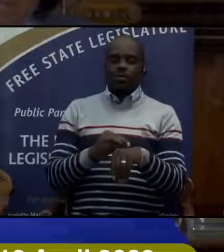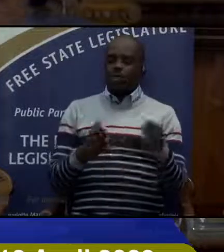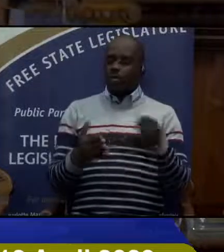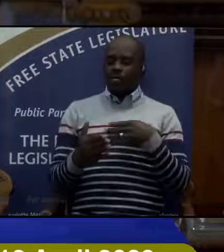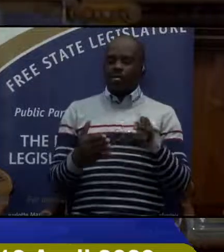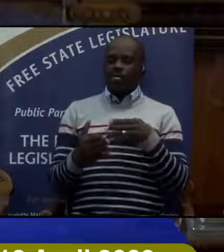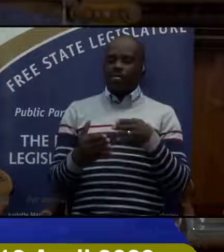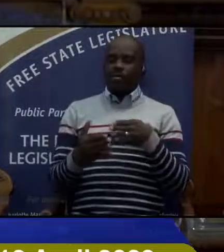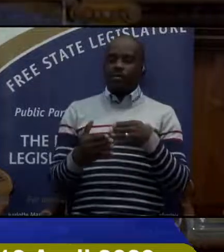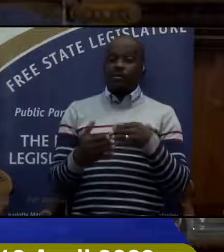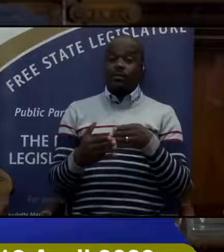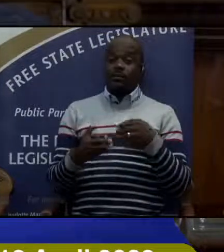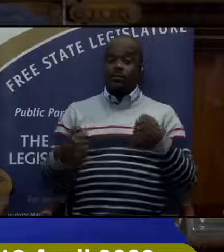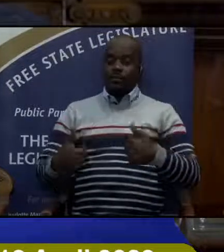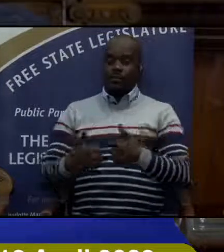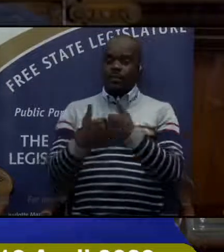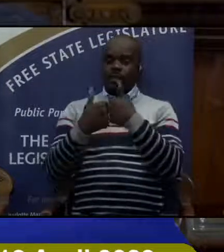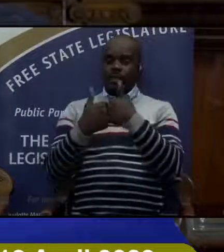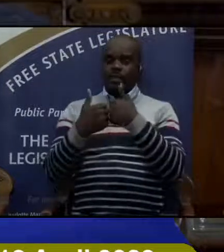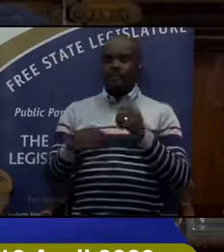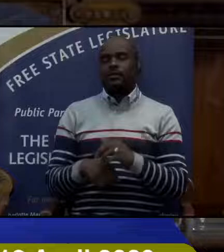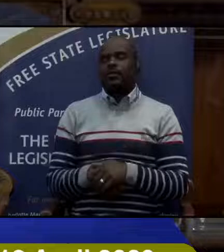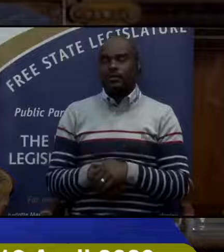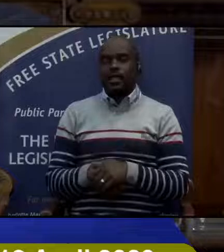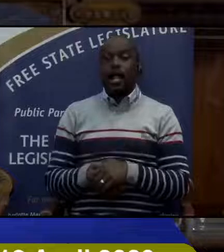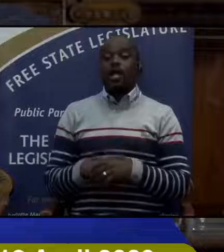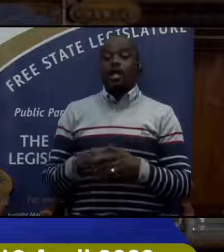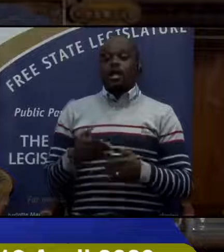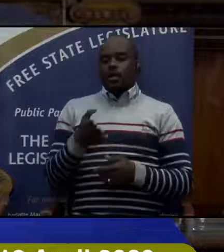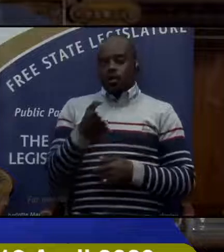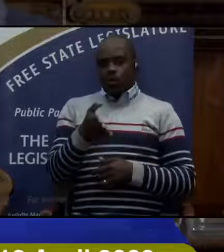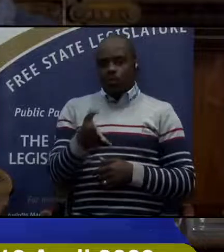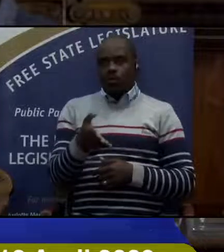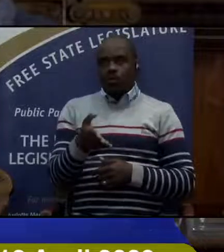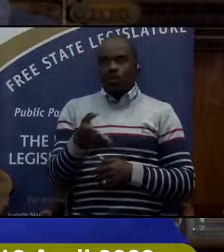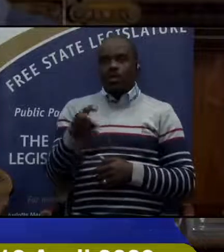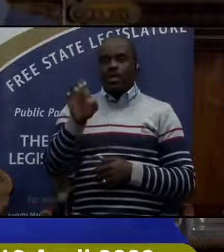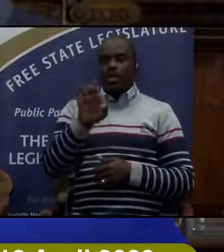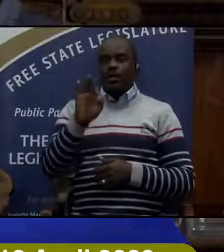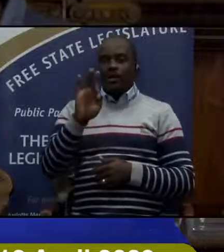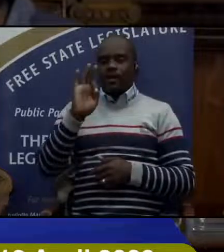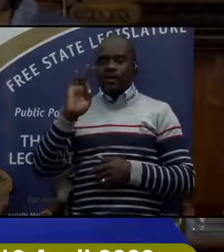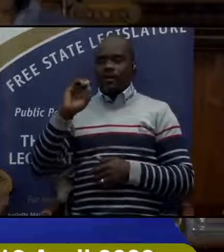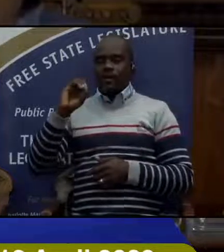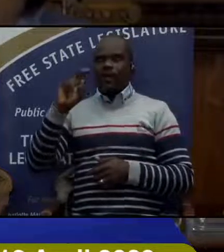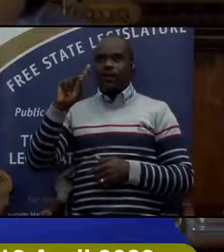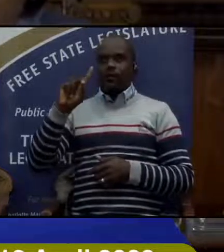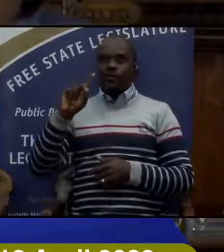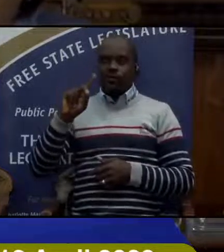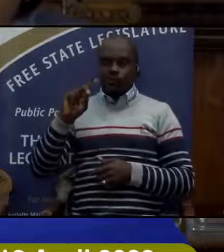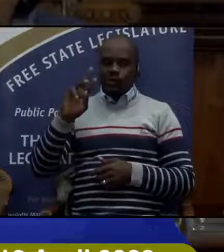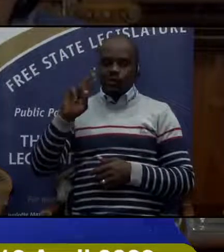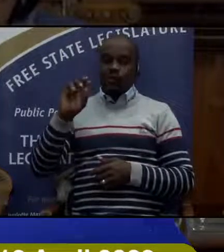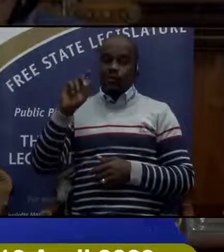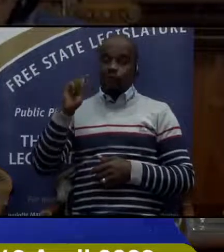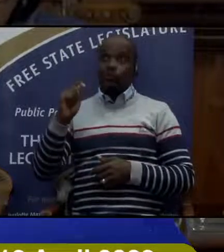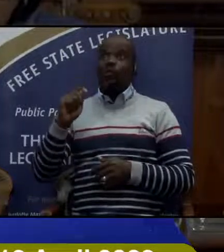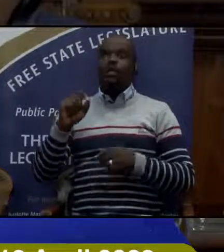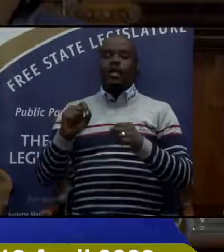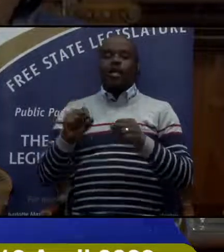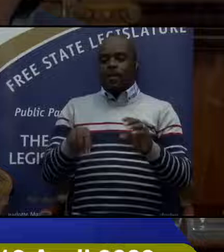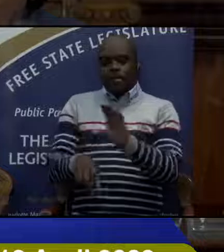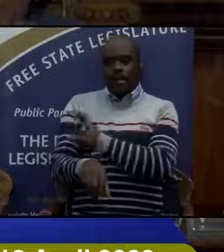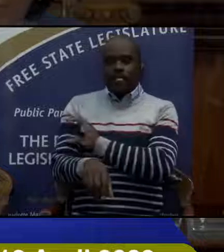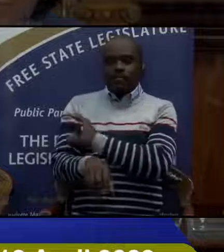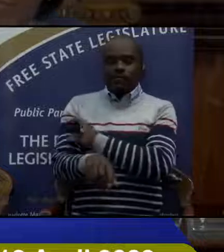It is with continued effort and progress made in empowering youth that we can say in confidence